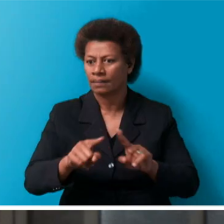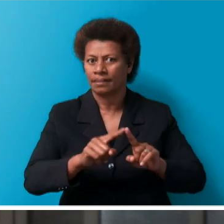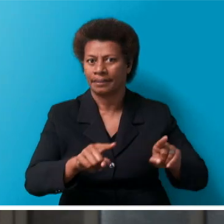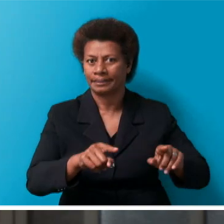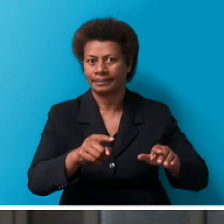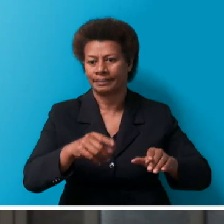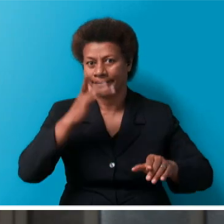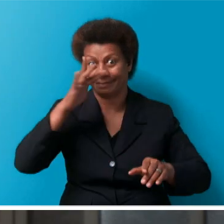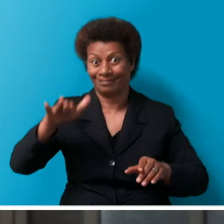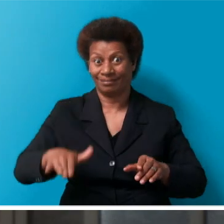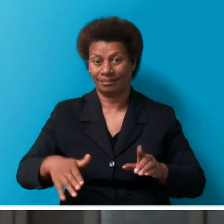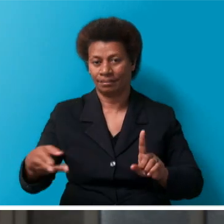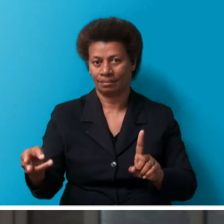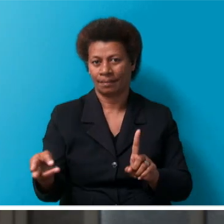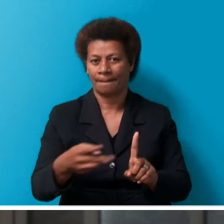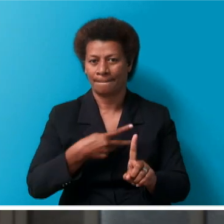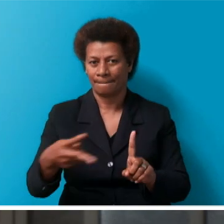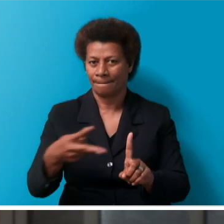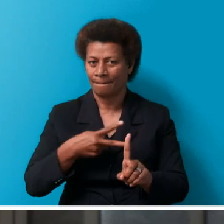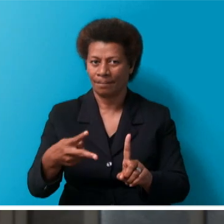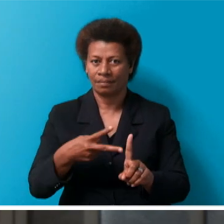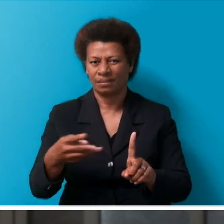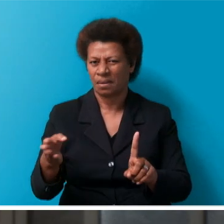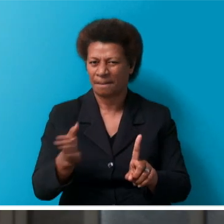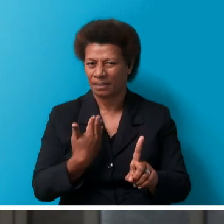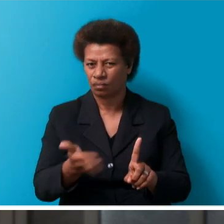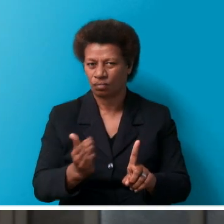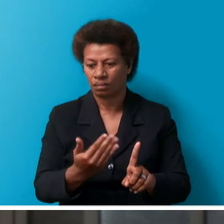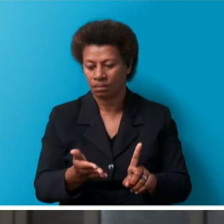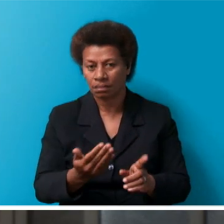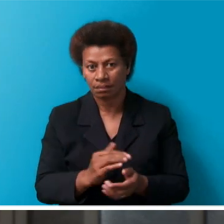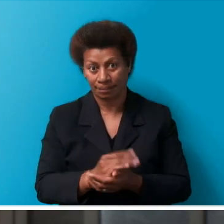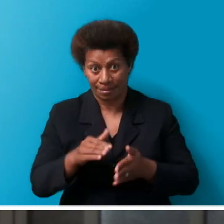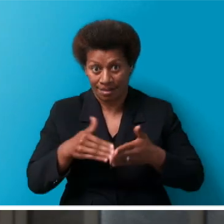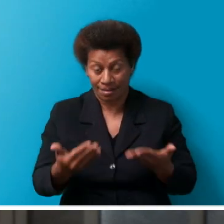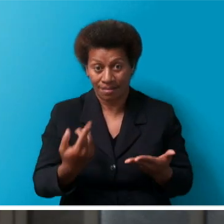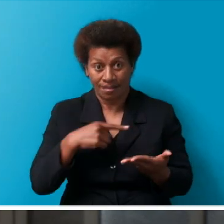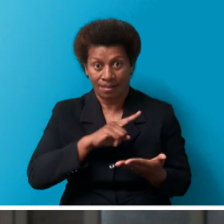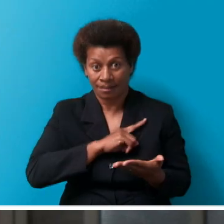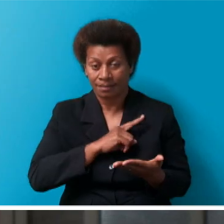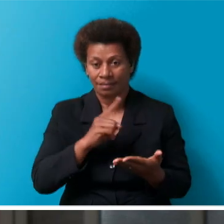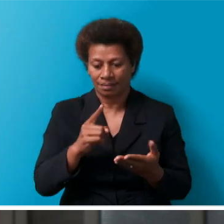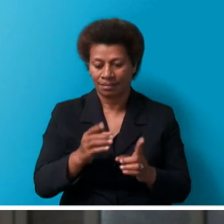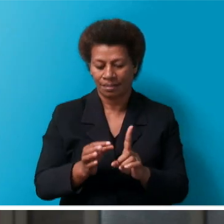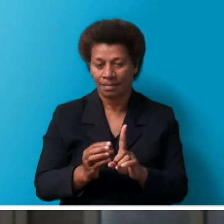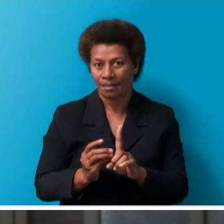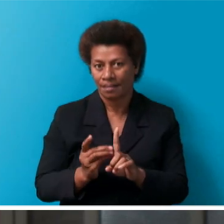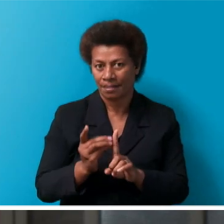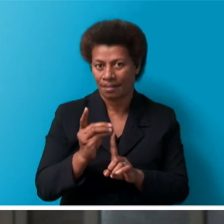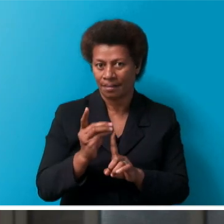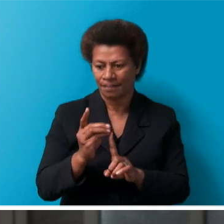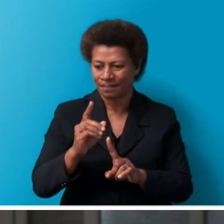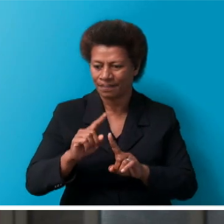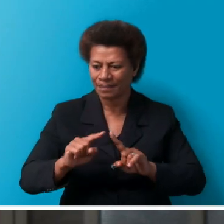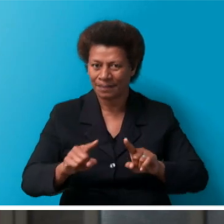child abuse. With the help of UNICEF, we are already embarking on capacity building work to help develop diversion pathways for children